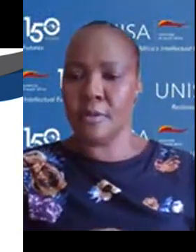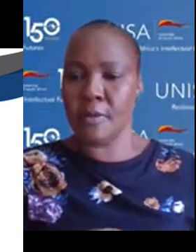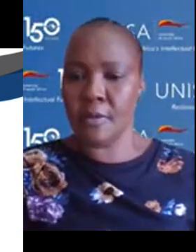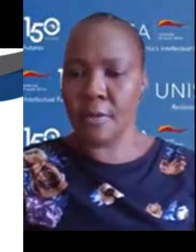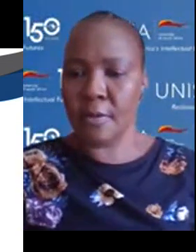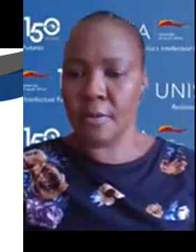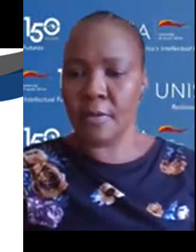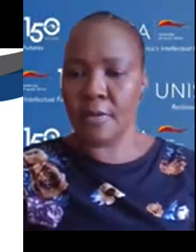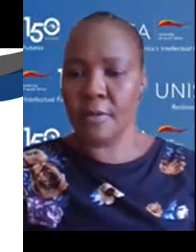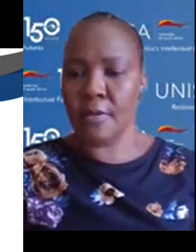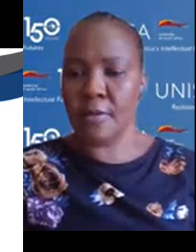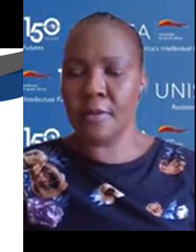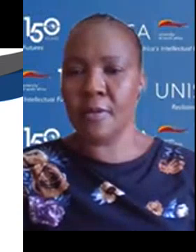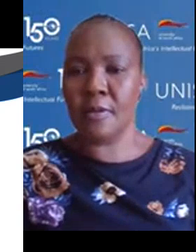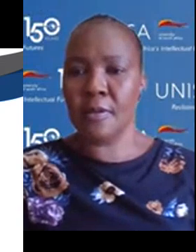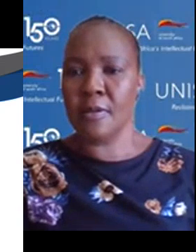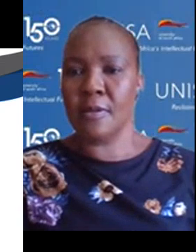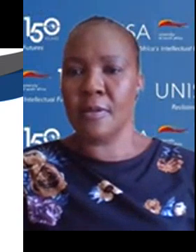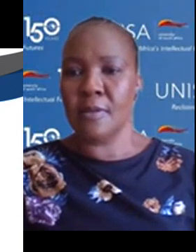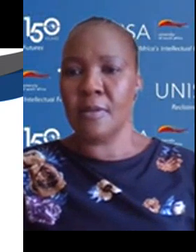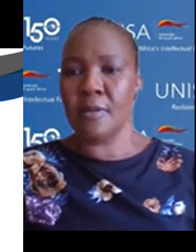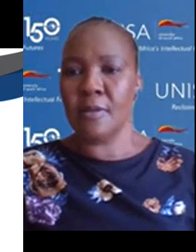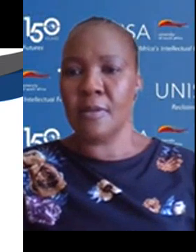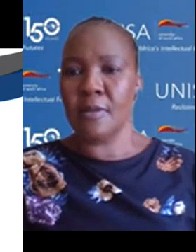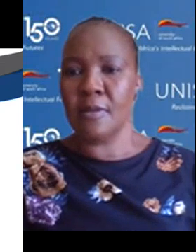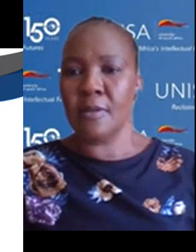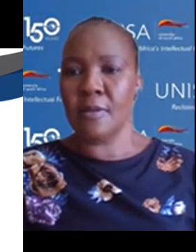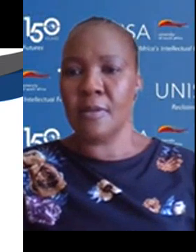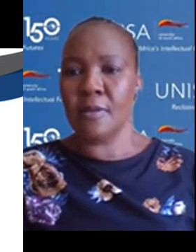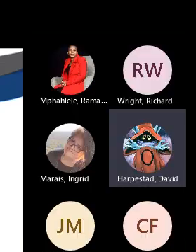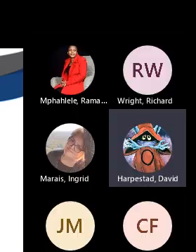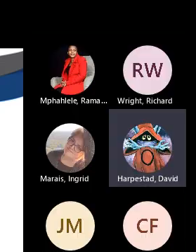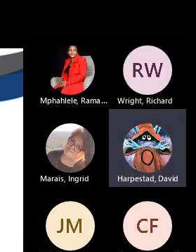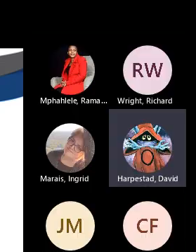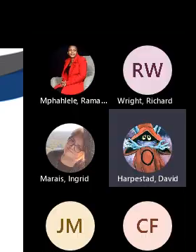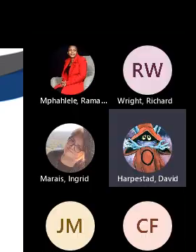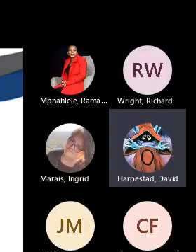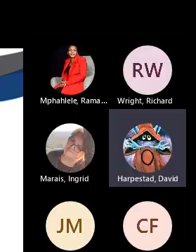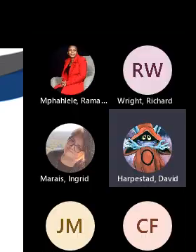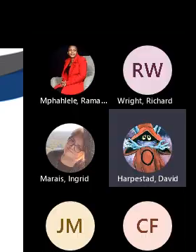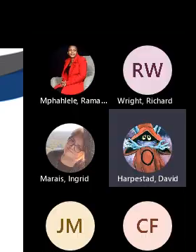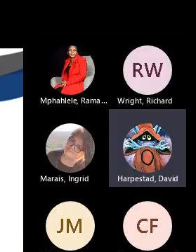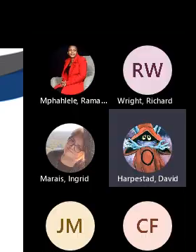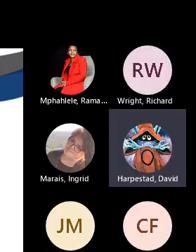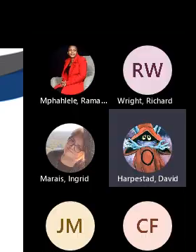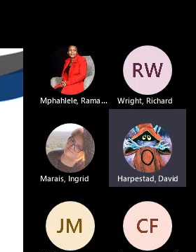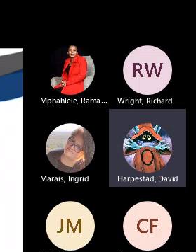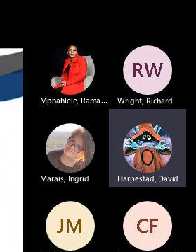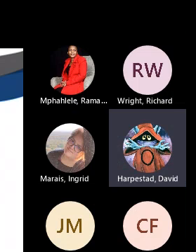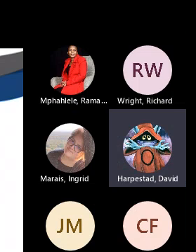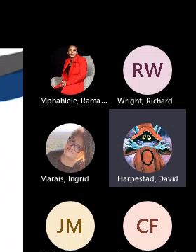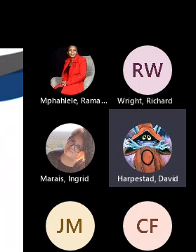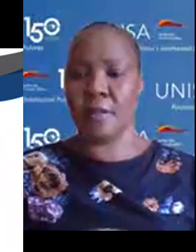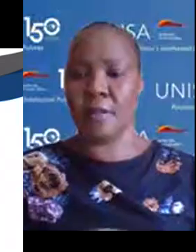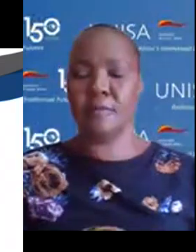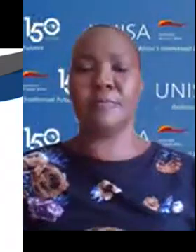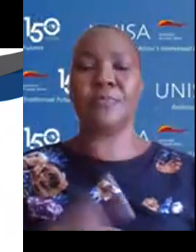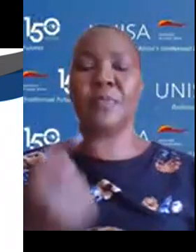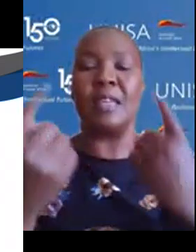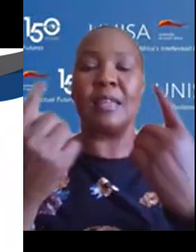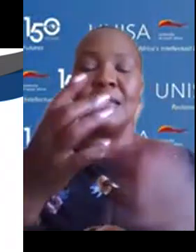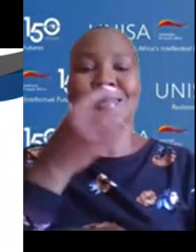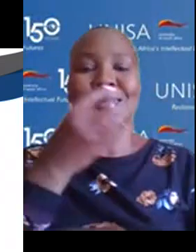on board, because we can't assume everybody knows the basics. So that's why we're starting here. So each Saturday, we're just going to start off with a little